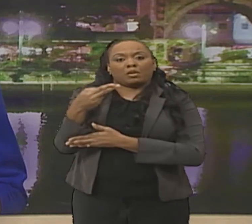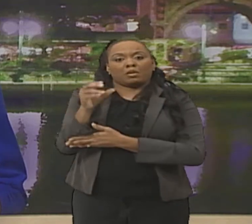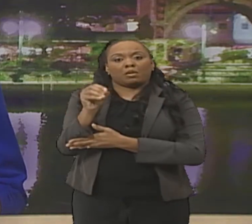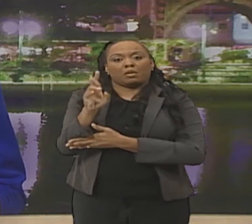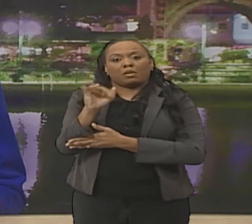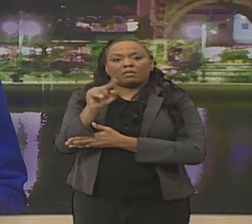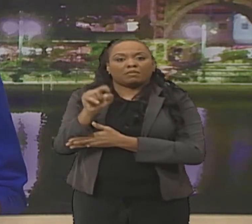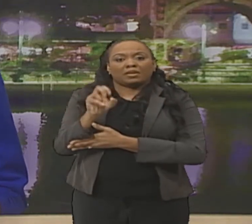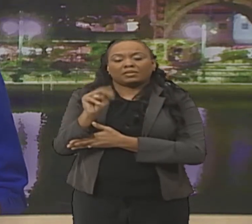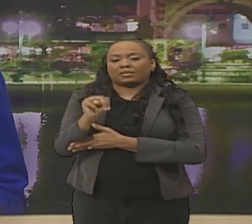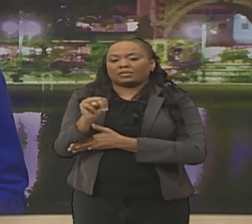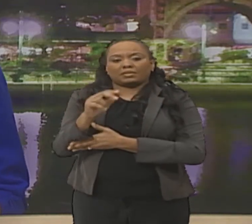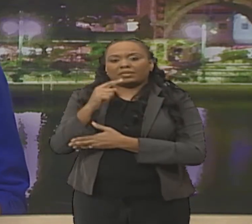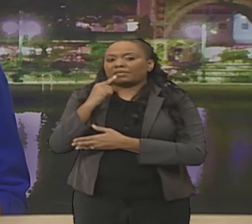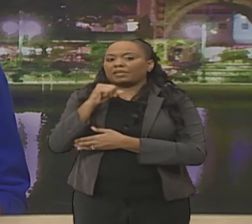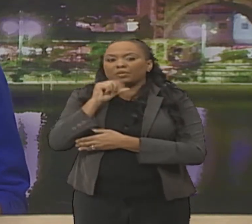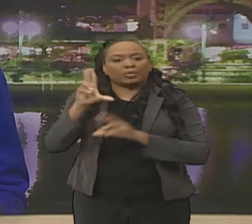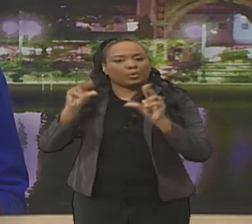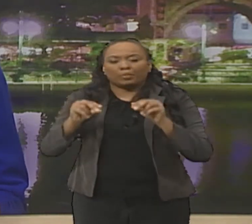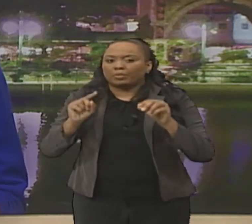the matter to the law courts.